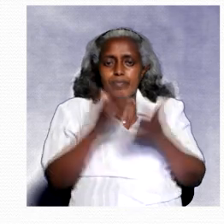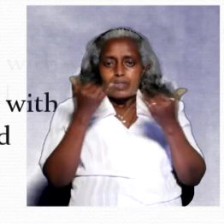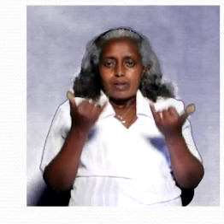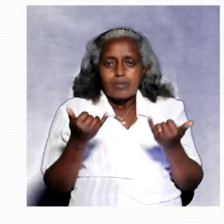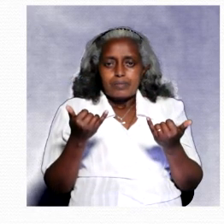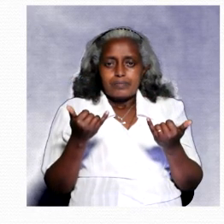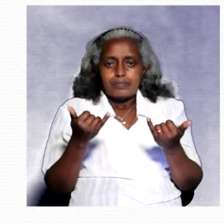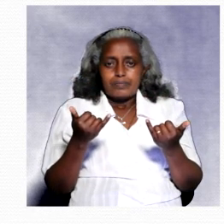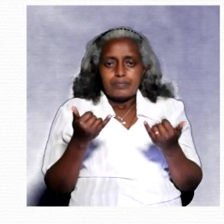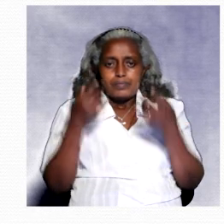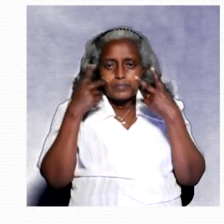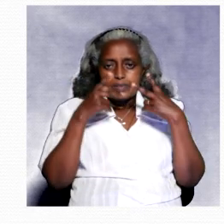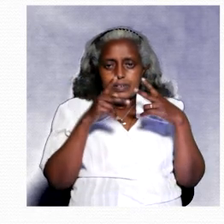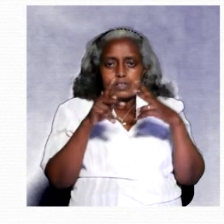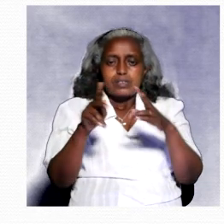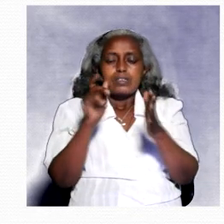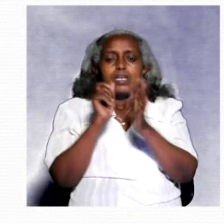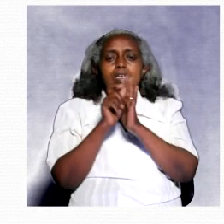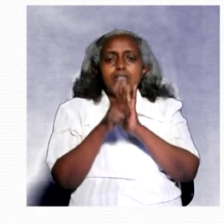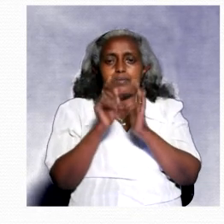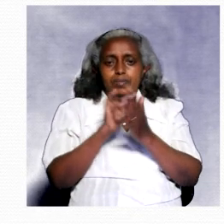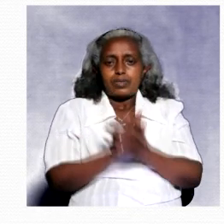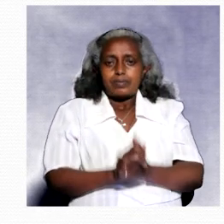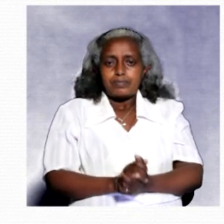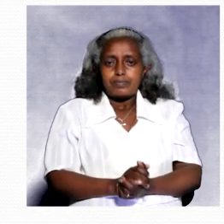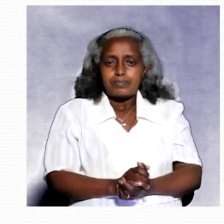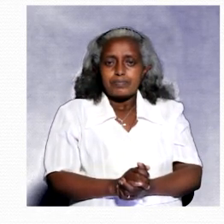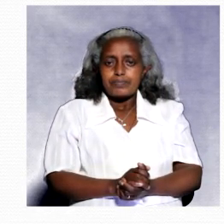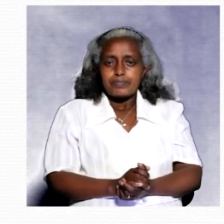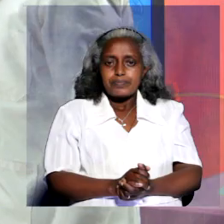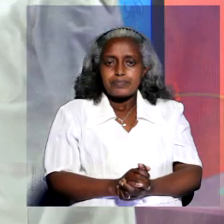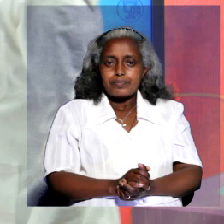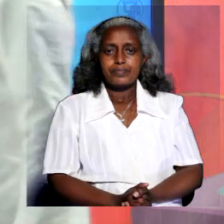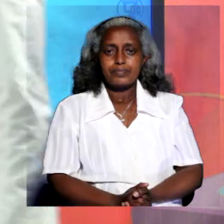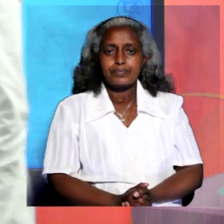Now, let's see example.